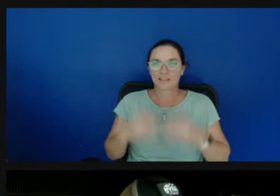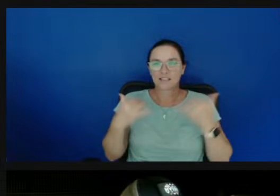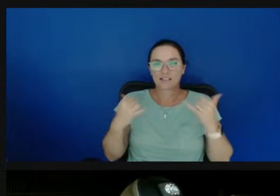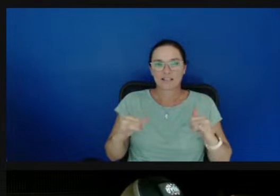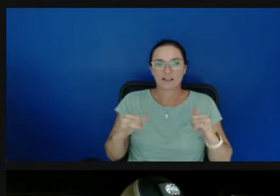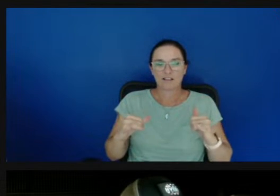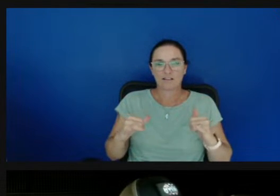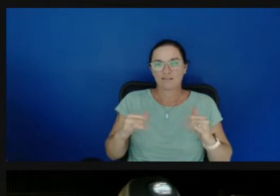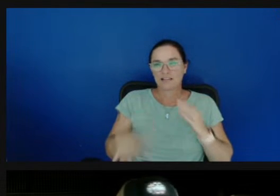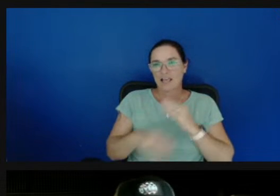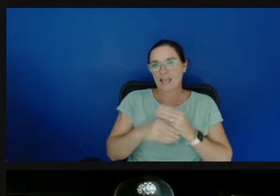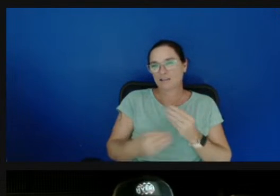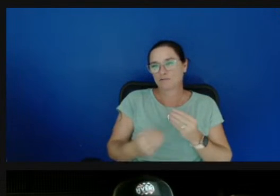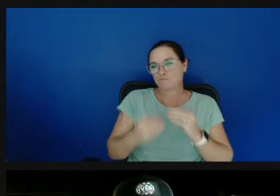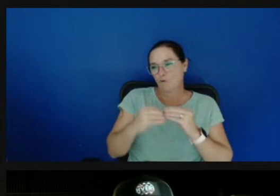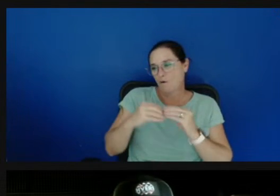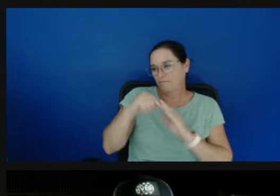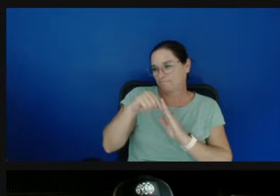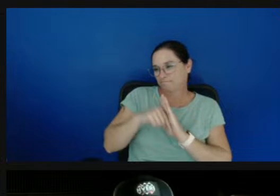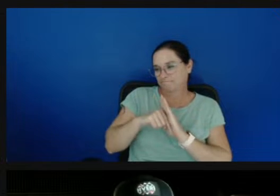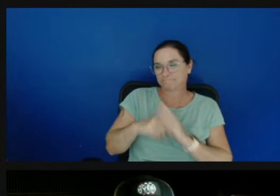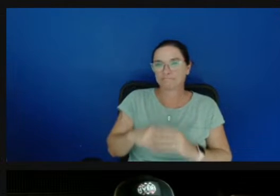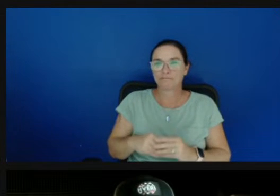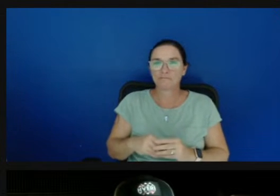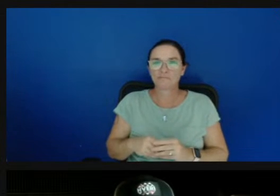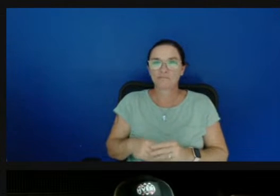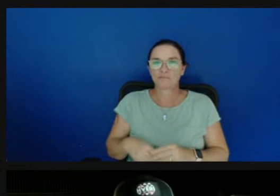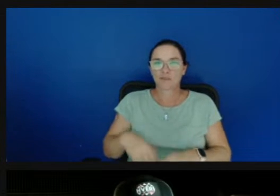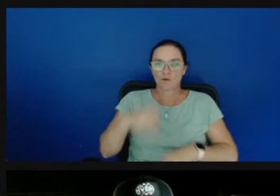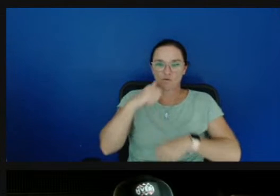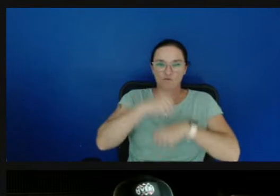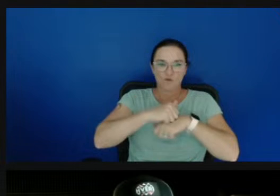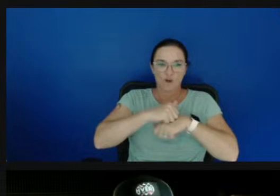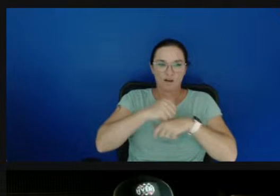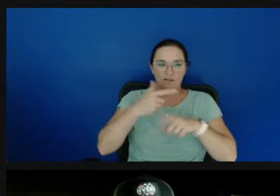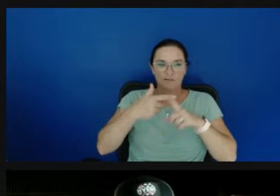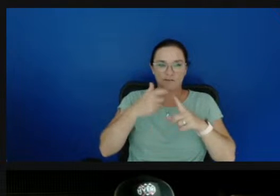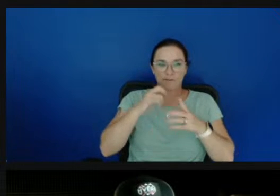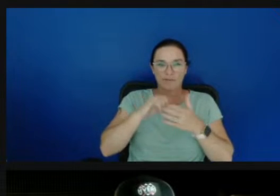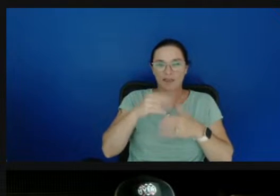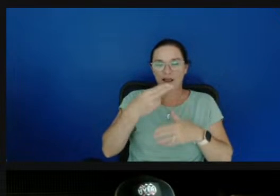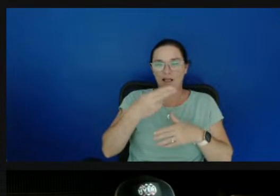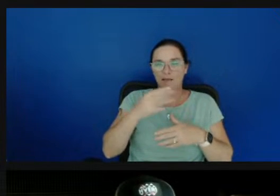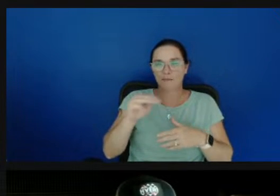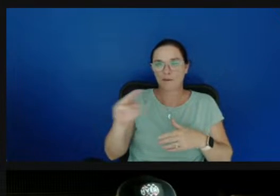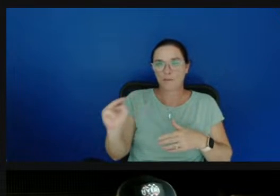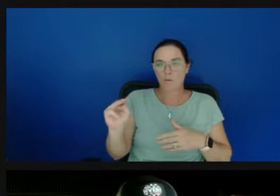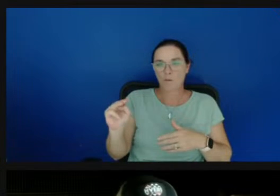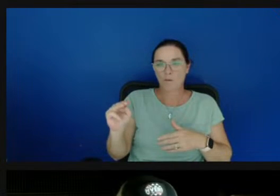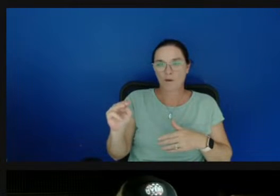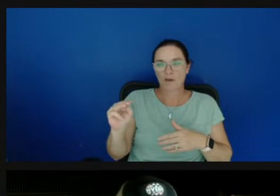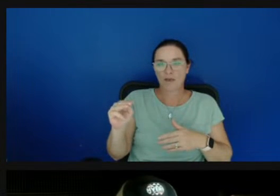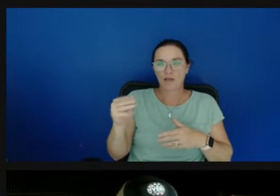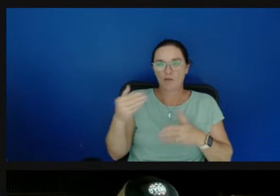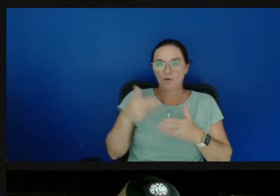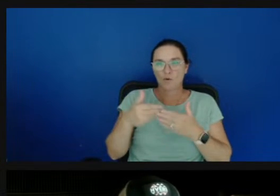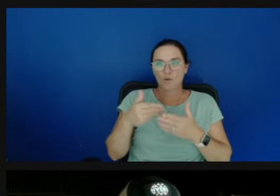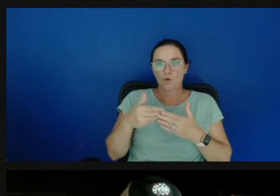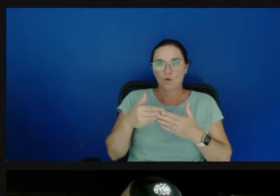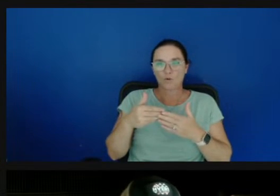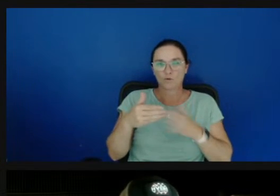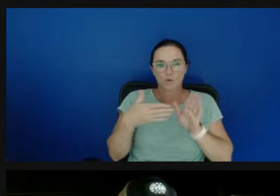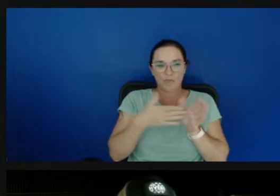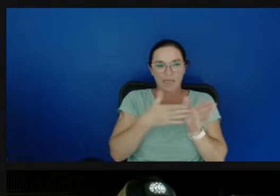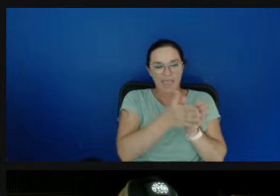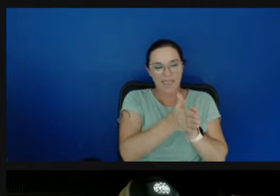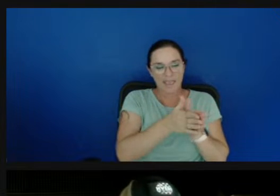me. So boulders thrown out around Hawaiian Mountain. All these big boulders were really near the edge, apart from that really big one that left that